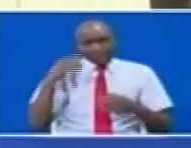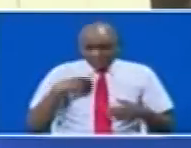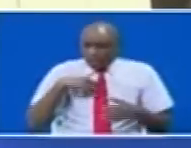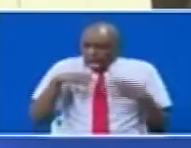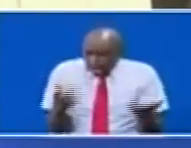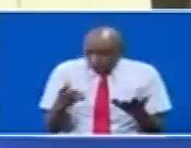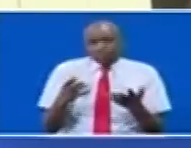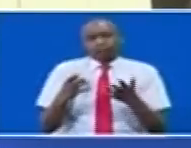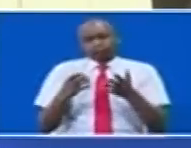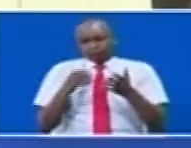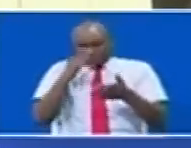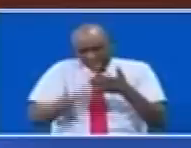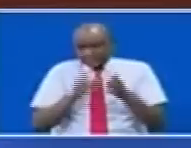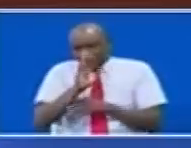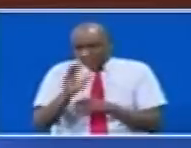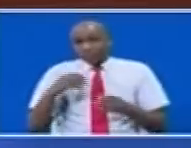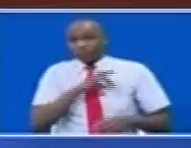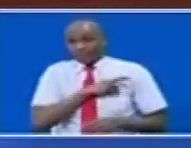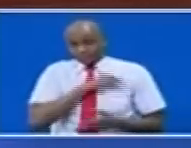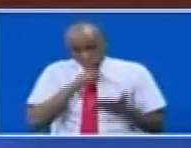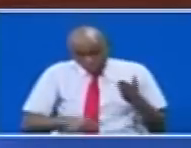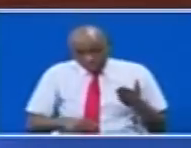how to file their tax returns, the benefits of